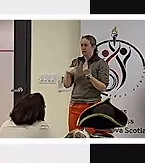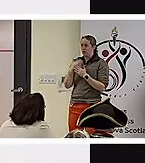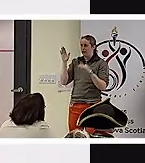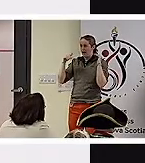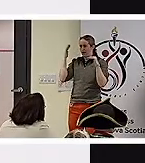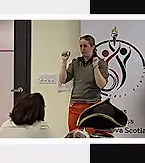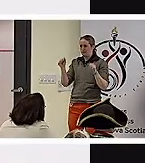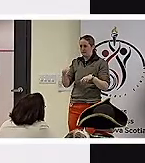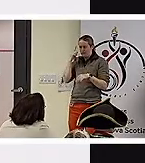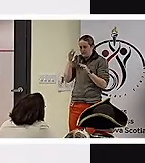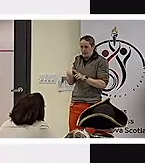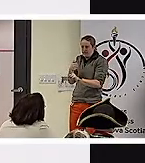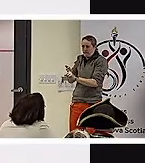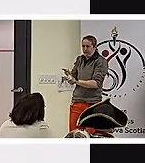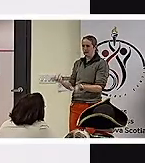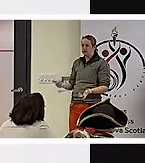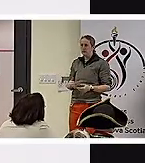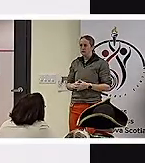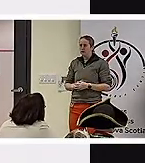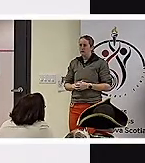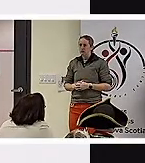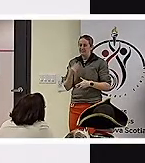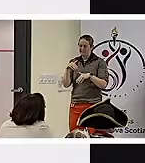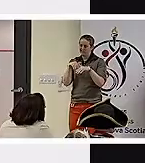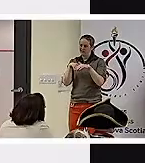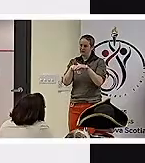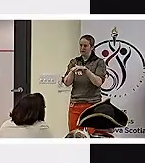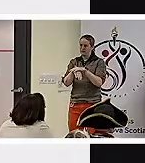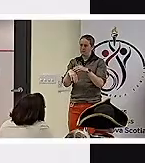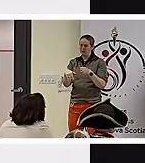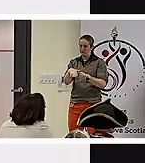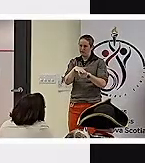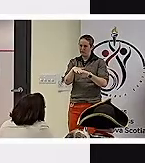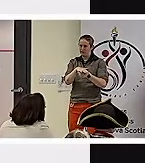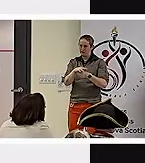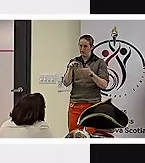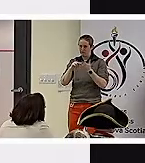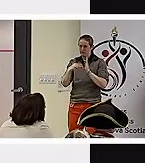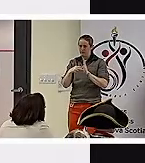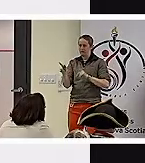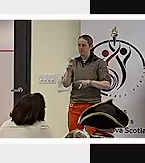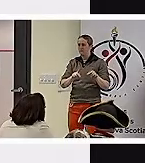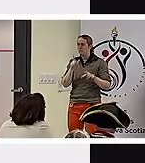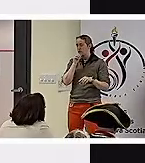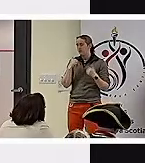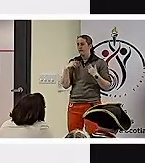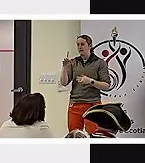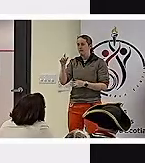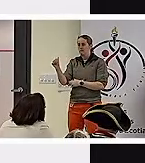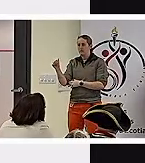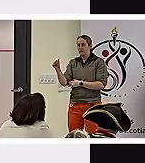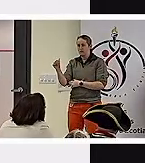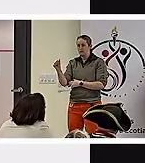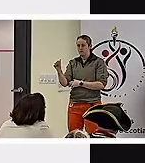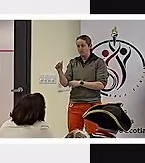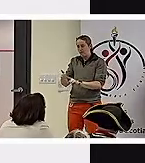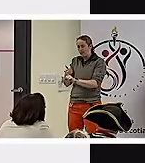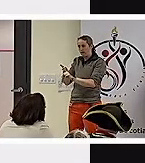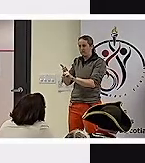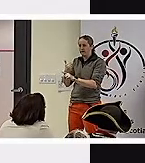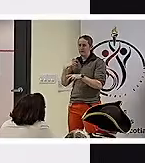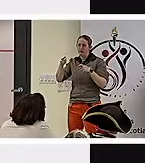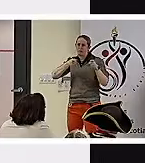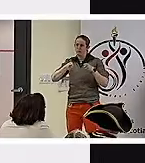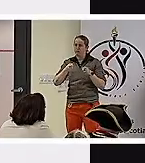for themselves. An accessible space means a place where people with disabilities have control over the rules and